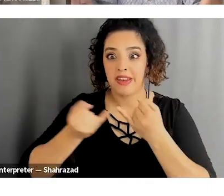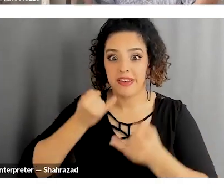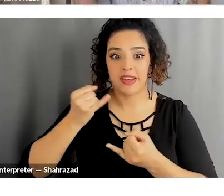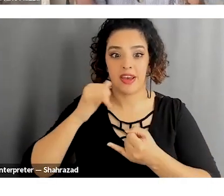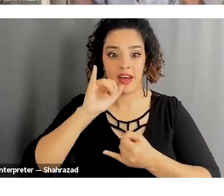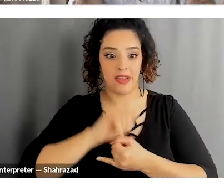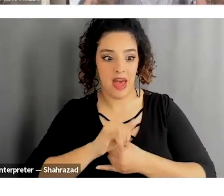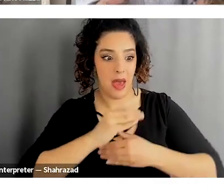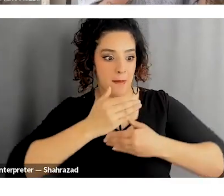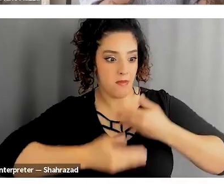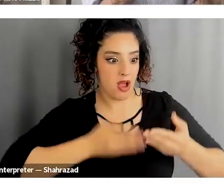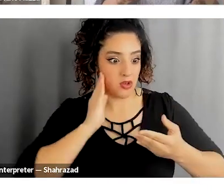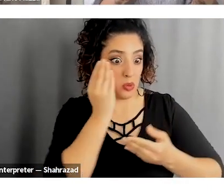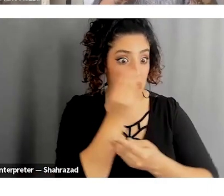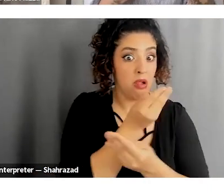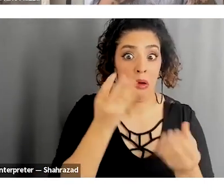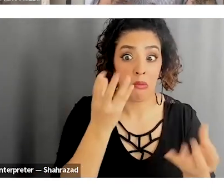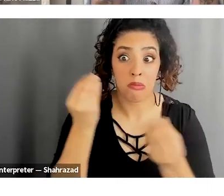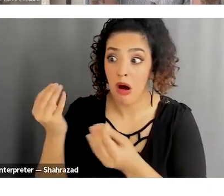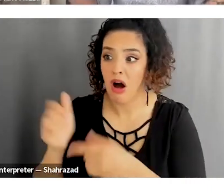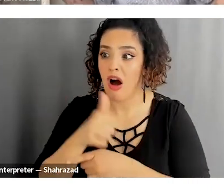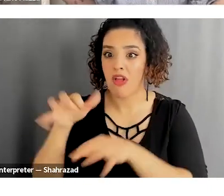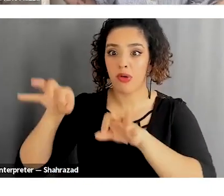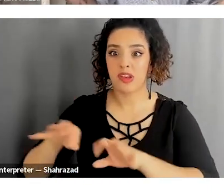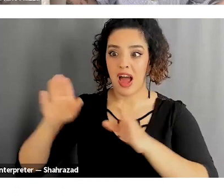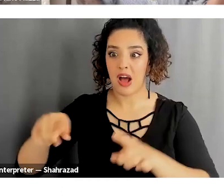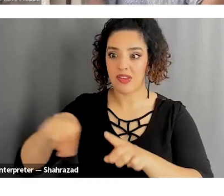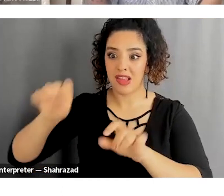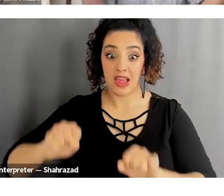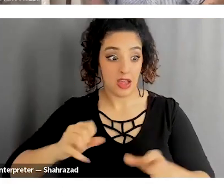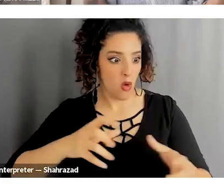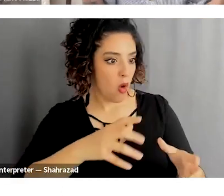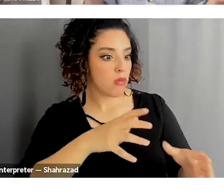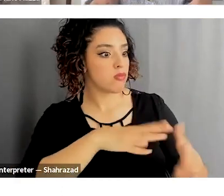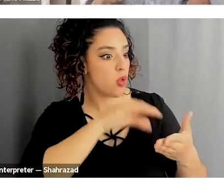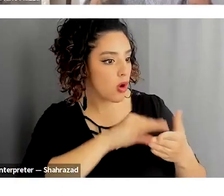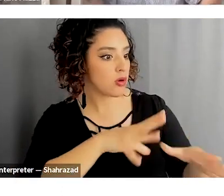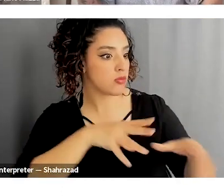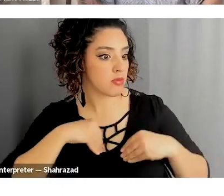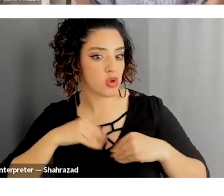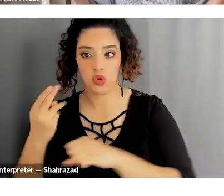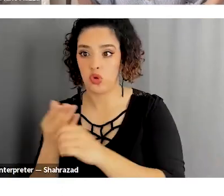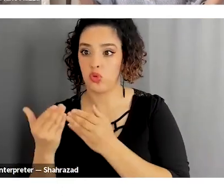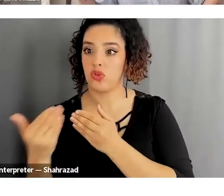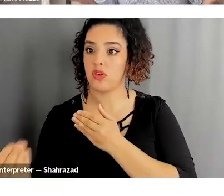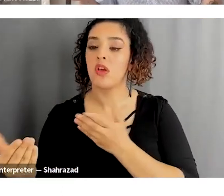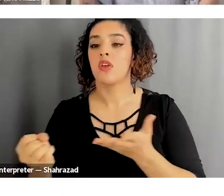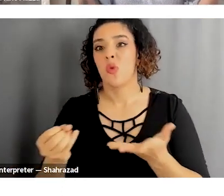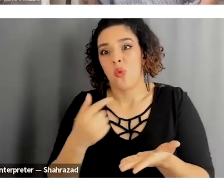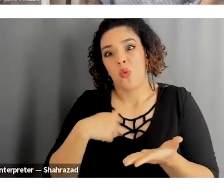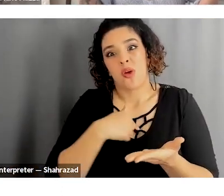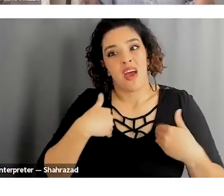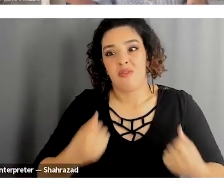implement this within their own, like there are so many actual dye houses, right? Like the synthetic dye houses all over the country. So it's